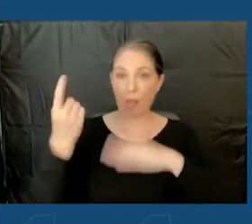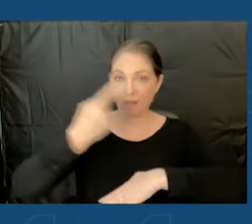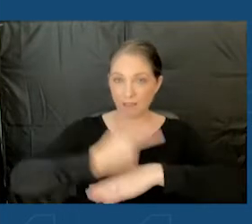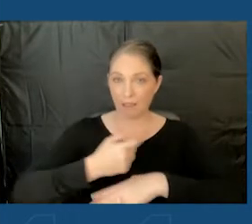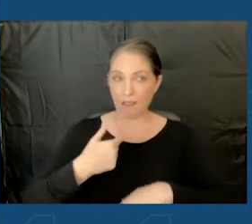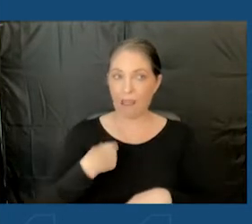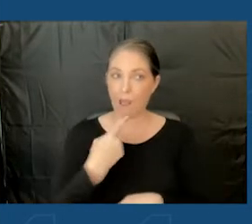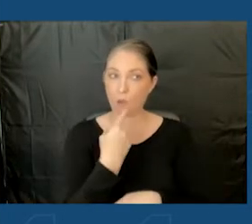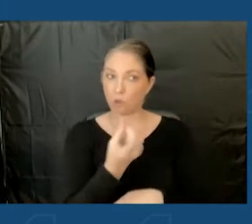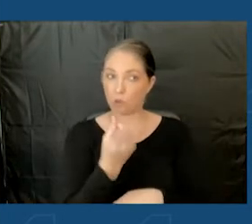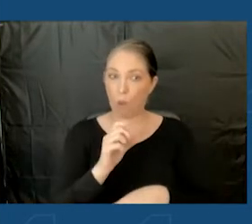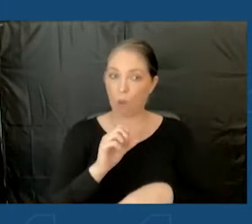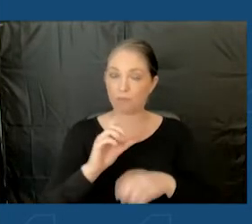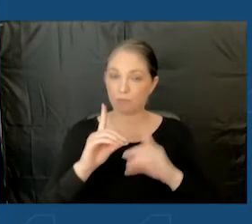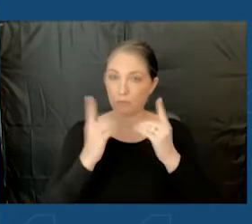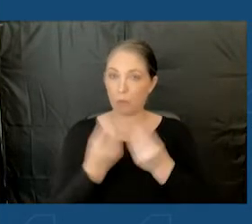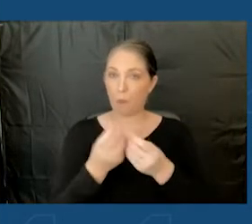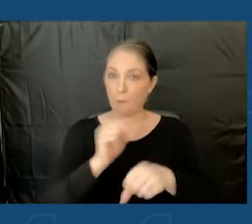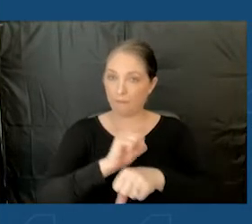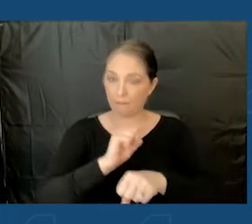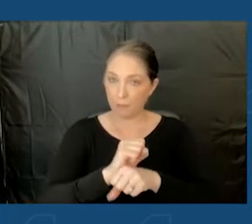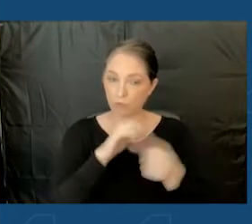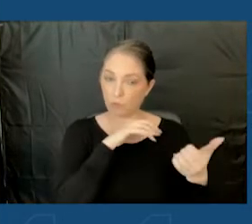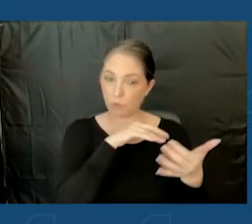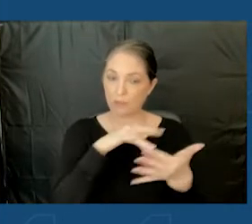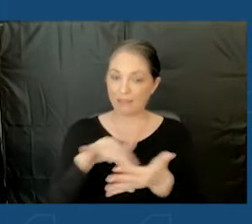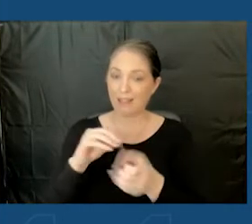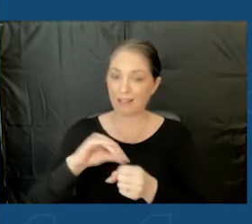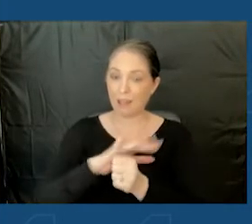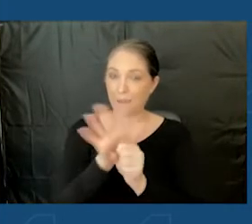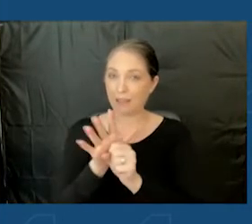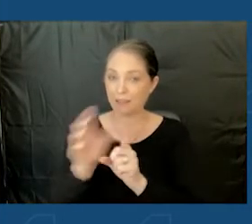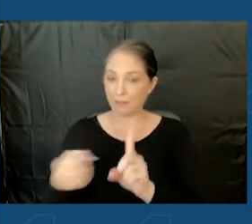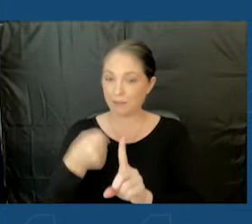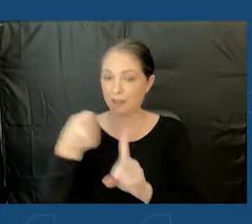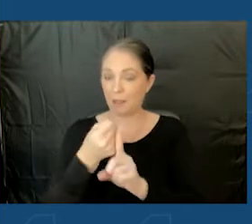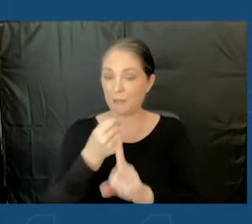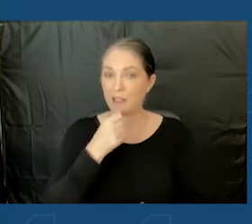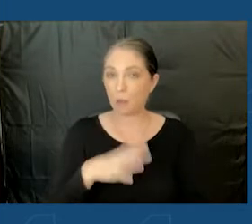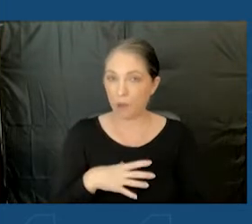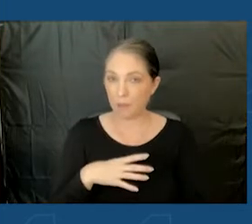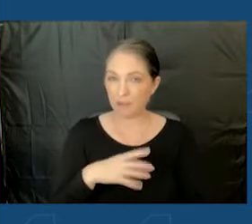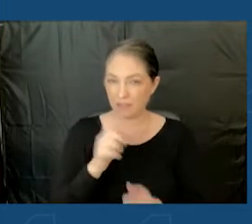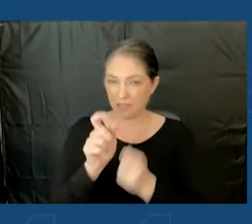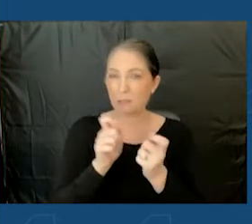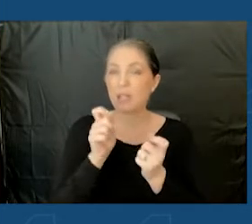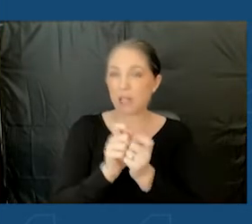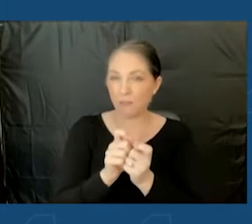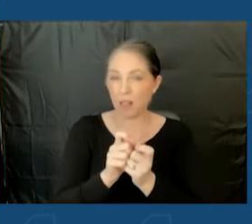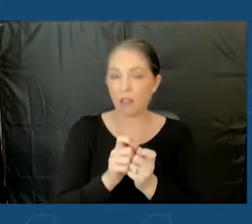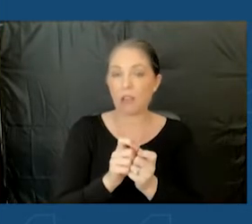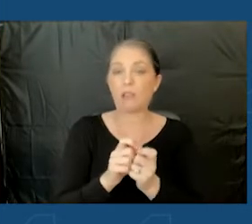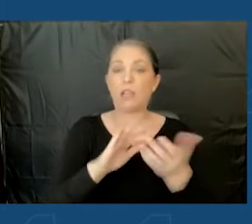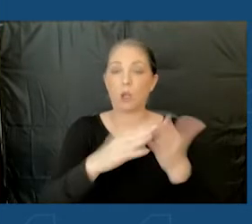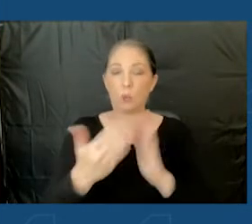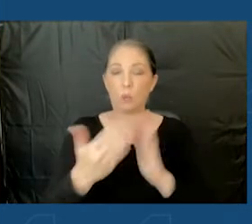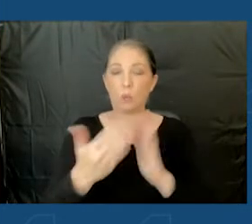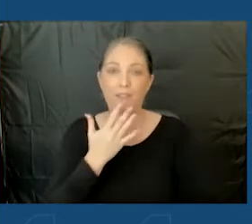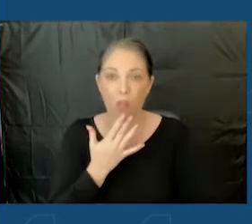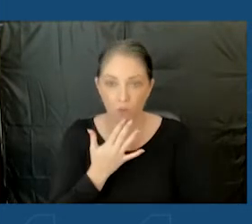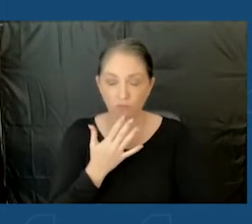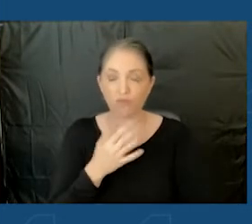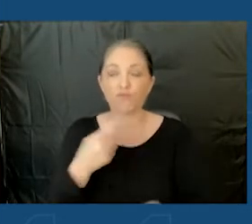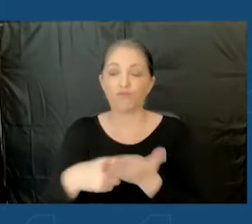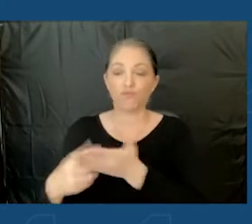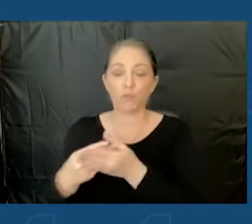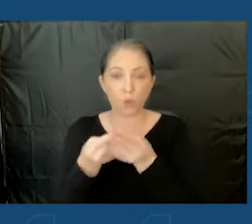Labor to study the pandemic's impact on women, particularly in communities of color, and talk about solutions and ideas. And that's going to take a little while,